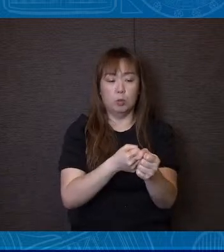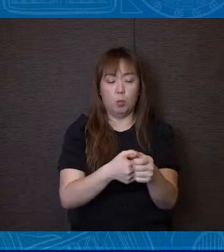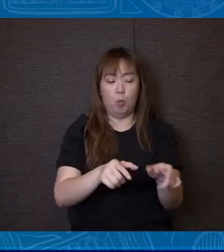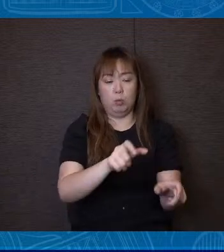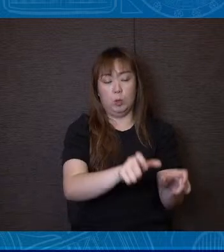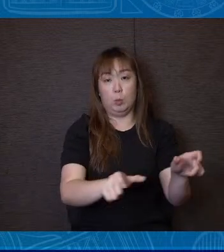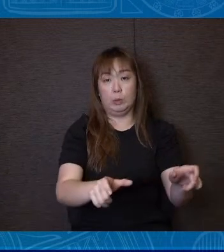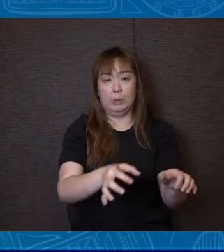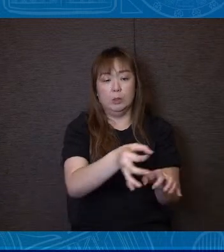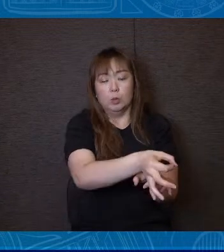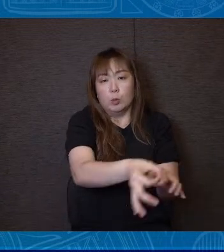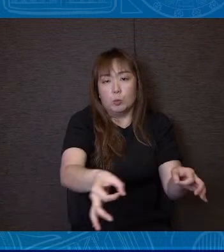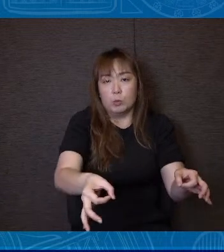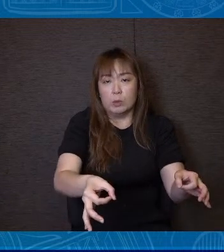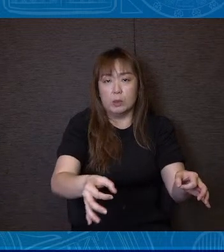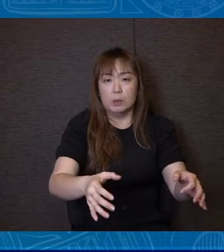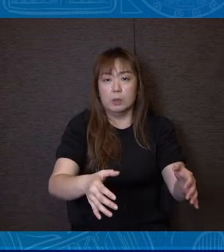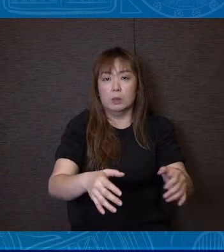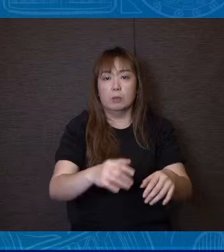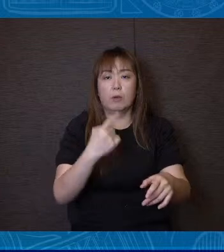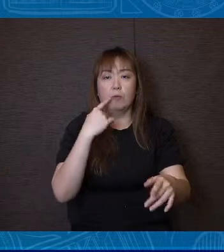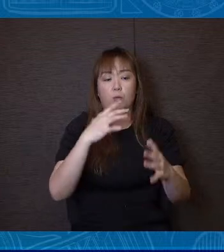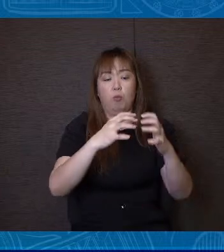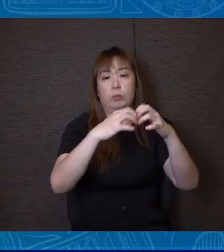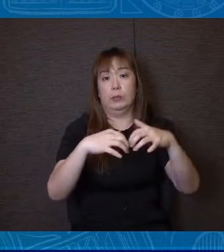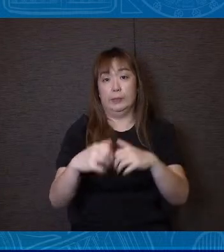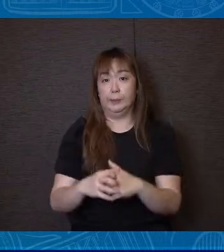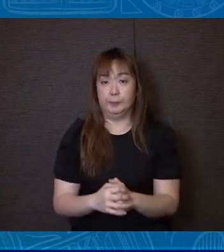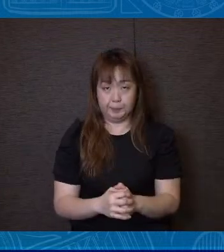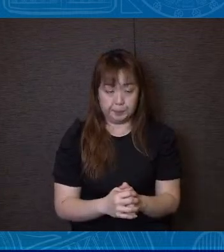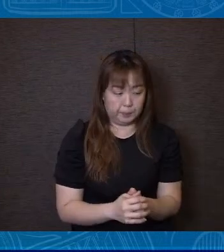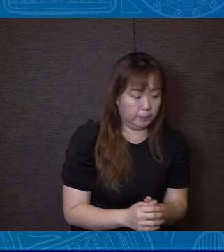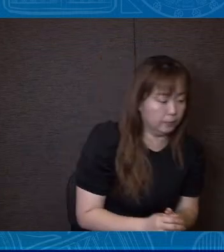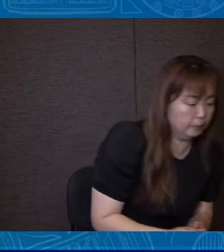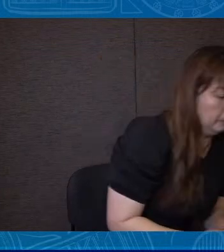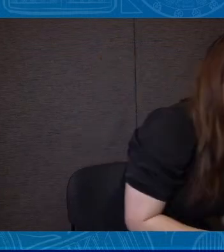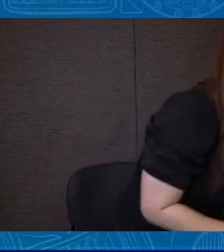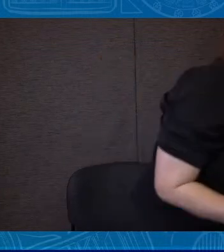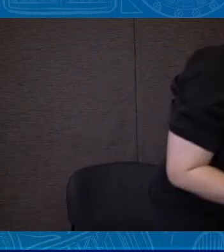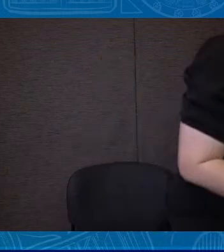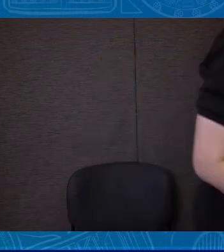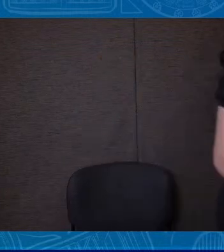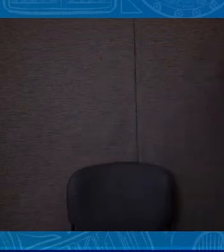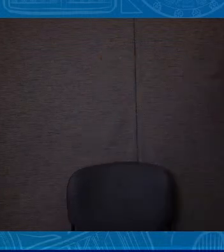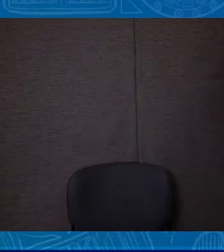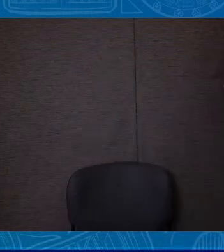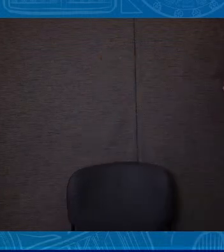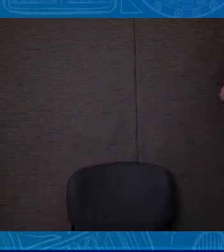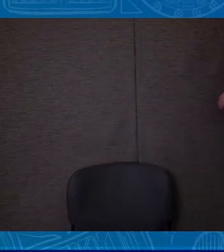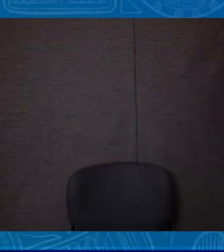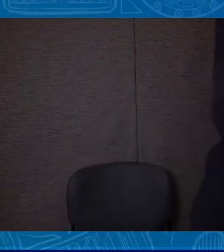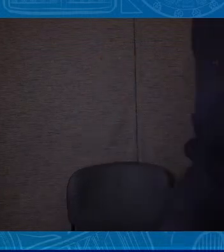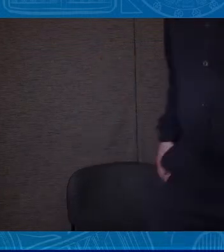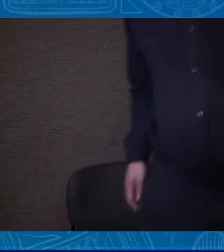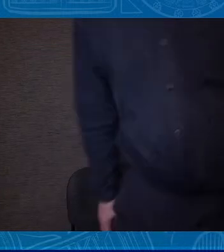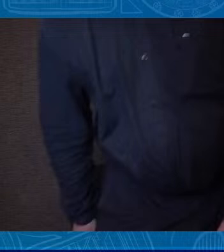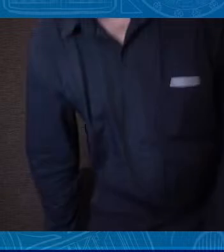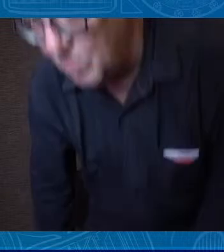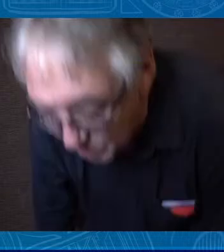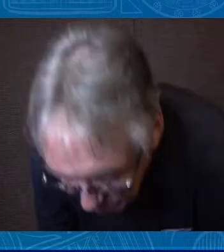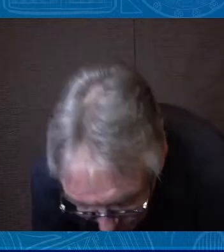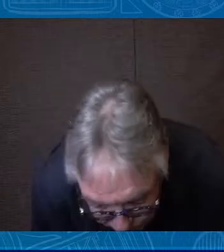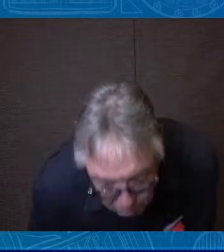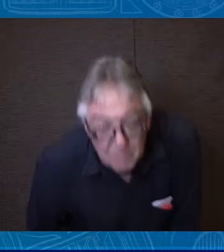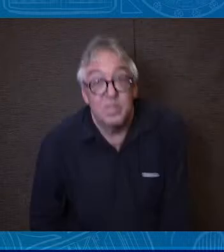areas or during network failures? Thank you, Vanessa. So before to answer to your